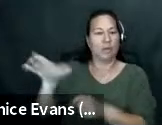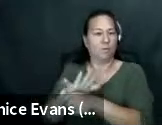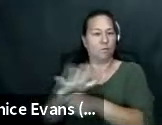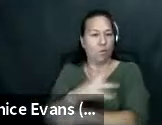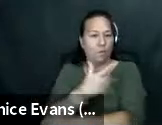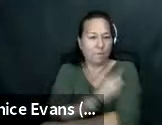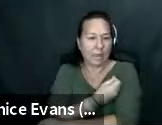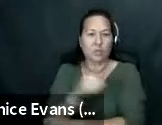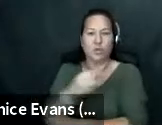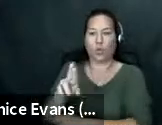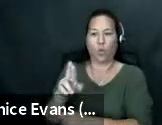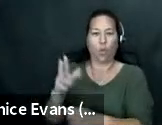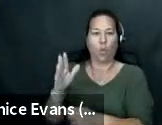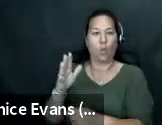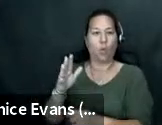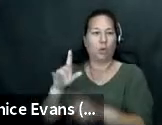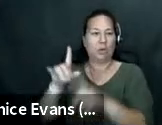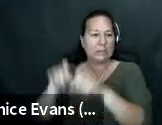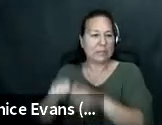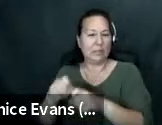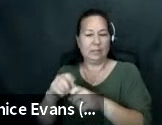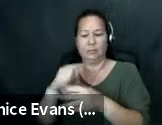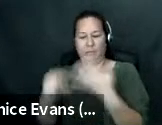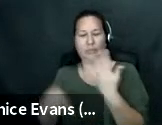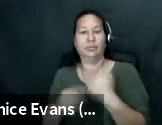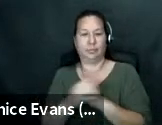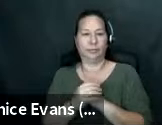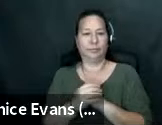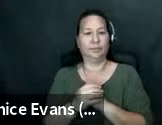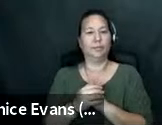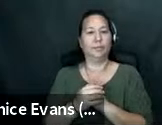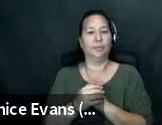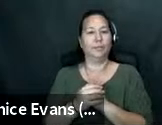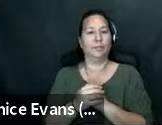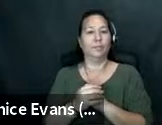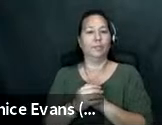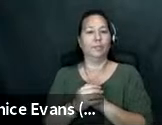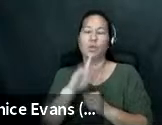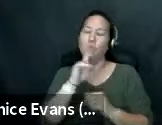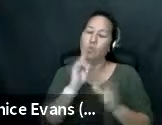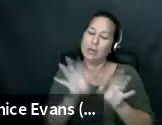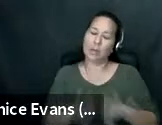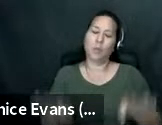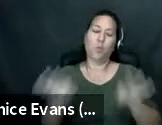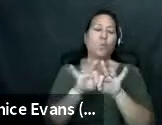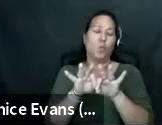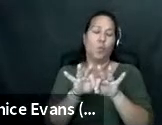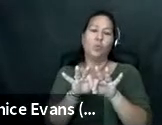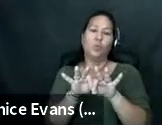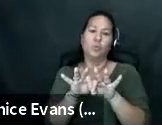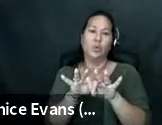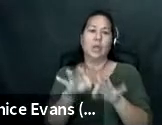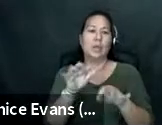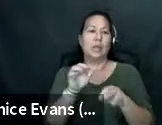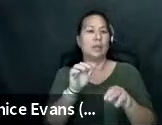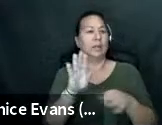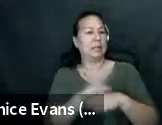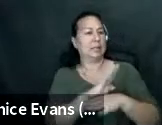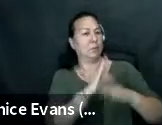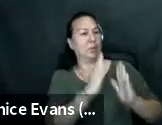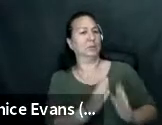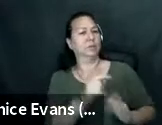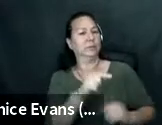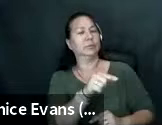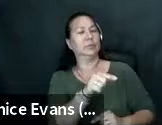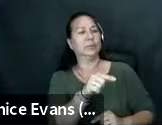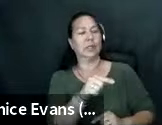on the effective date of the ETS revisions, it is particularly important that the employer take alternative